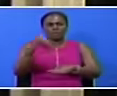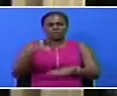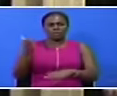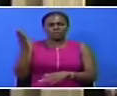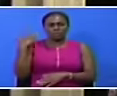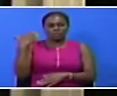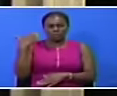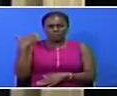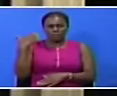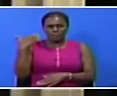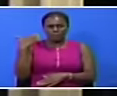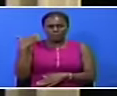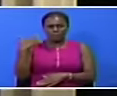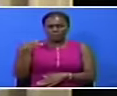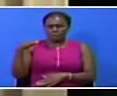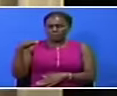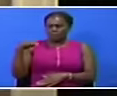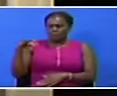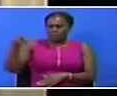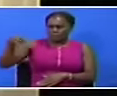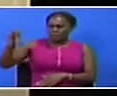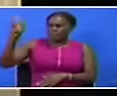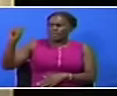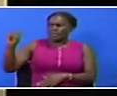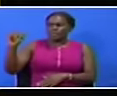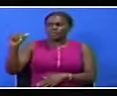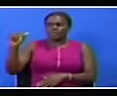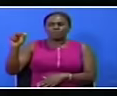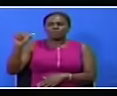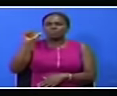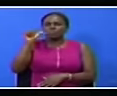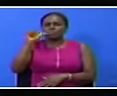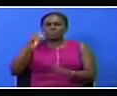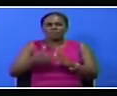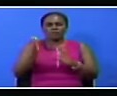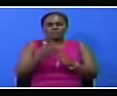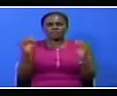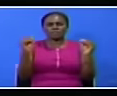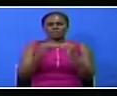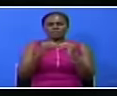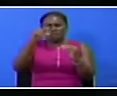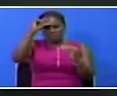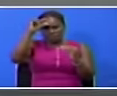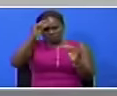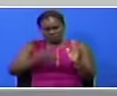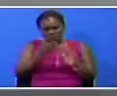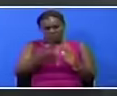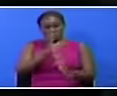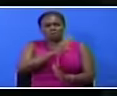Following the attacks, British Prime Minister Theresa May chaired an emergency meeting of the government's crisis